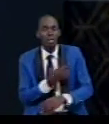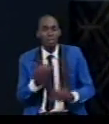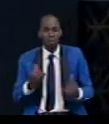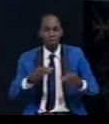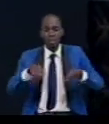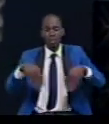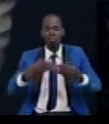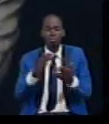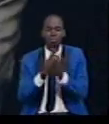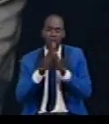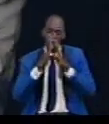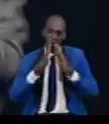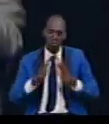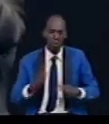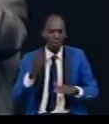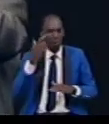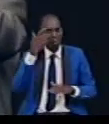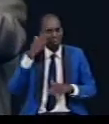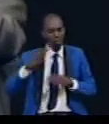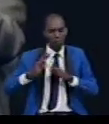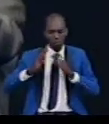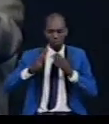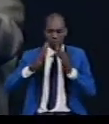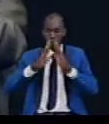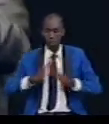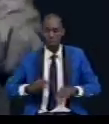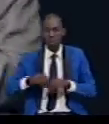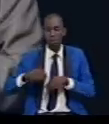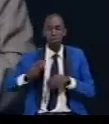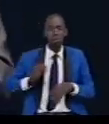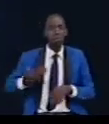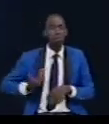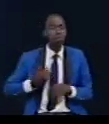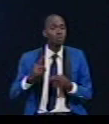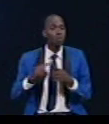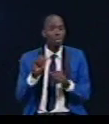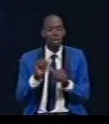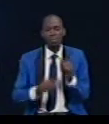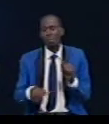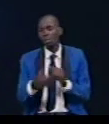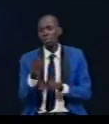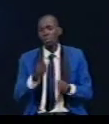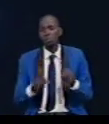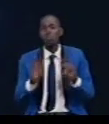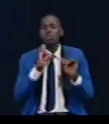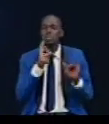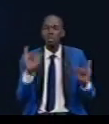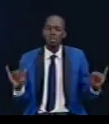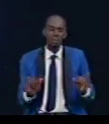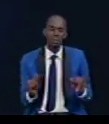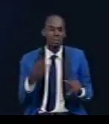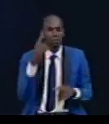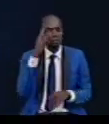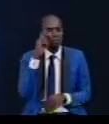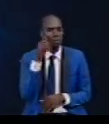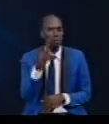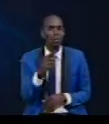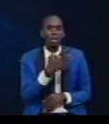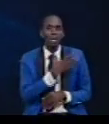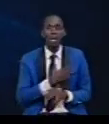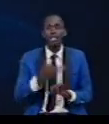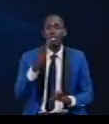rest in their soul to other people is here for you. And so you ought to believe it. And if thou canst